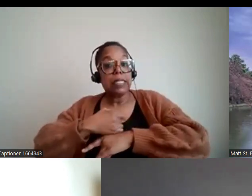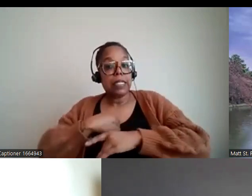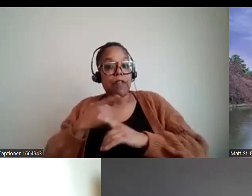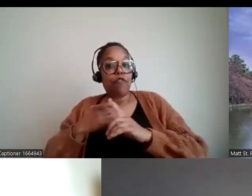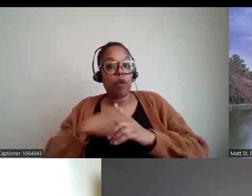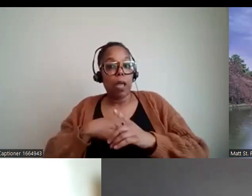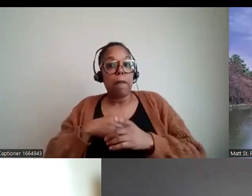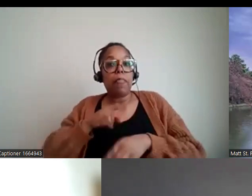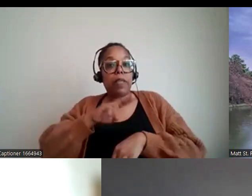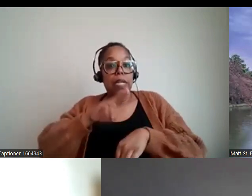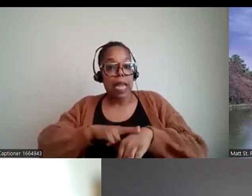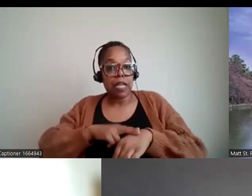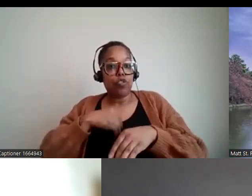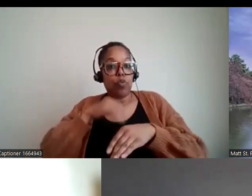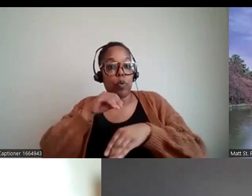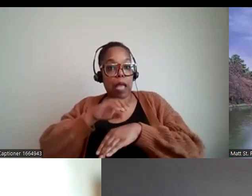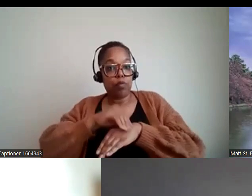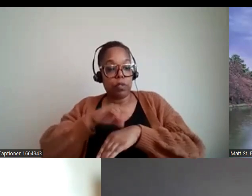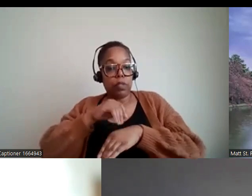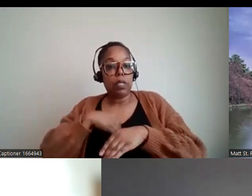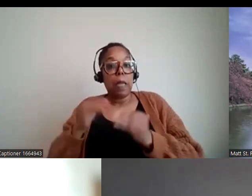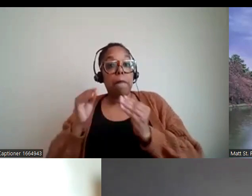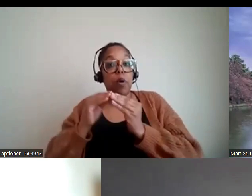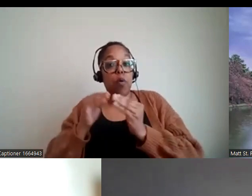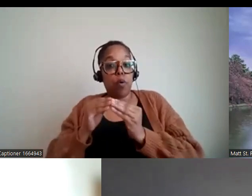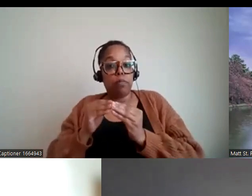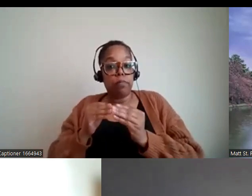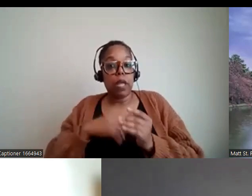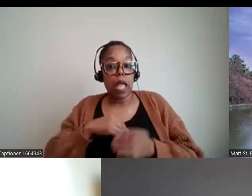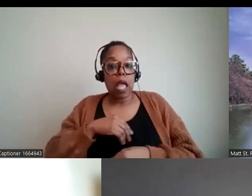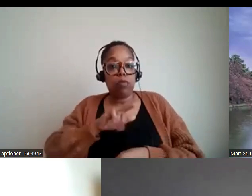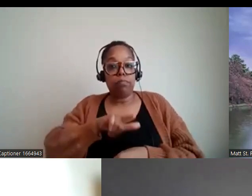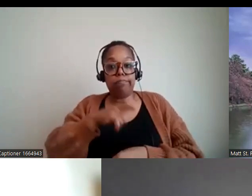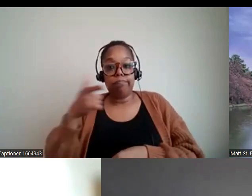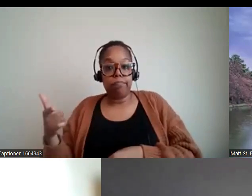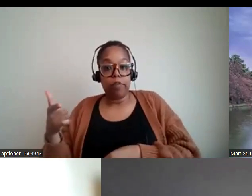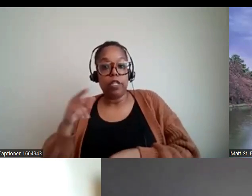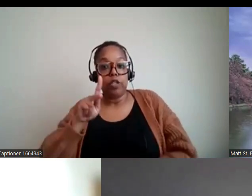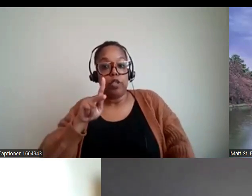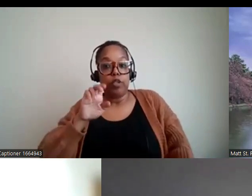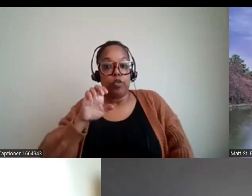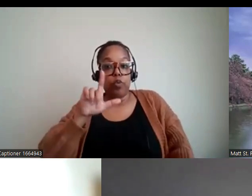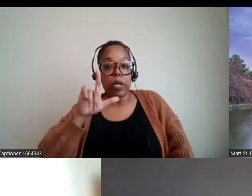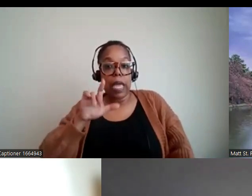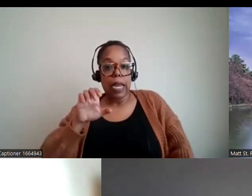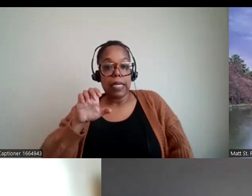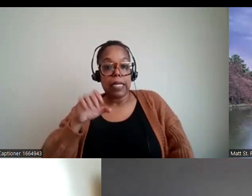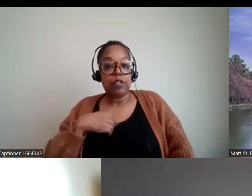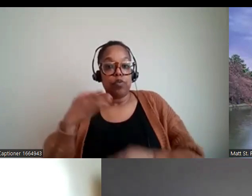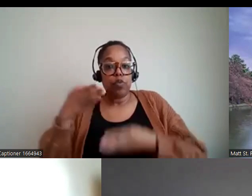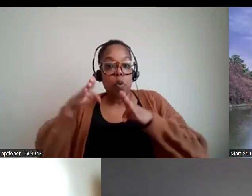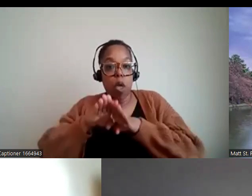NASHVID, the National Council, and more. And with that, I will pass it back over to Kelly to close us out, and thank everybody again for coming